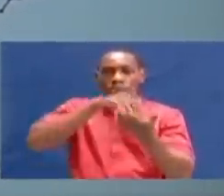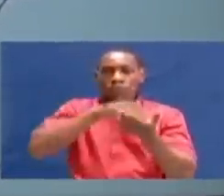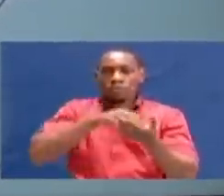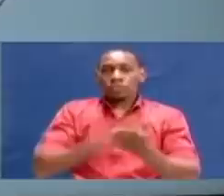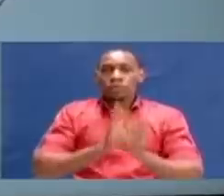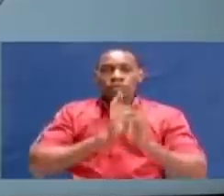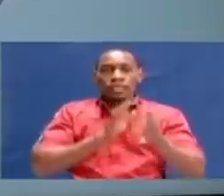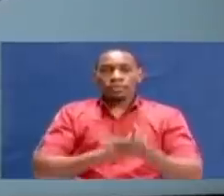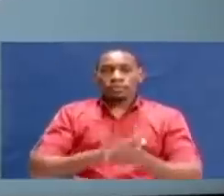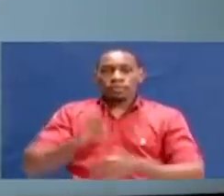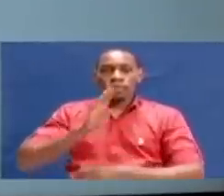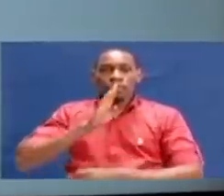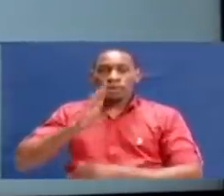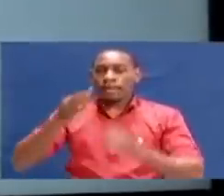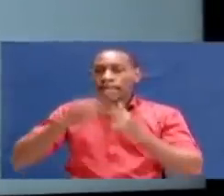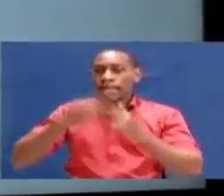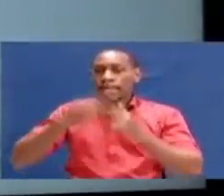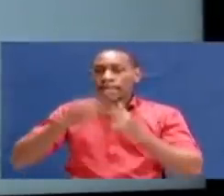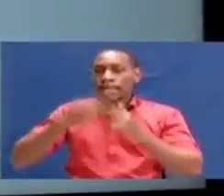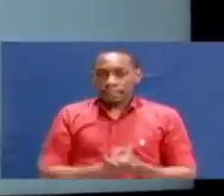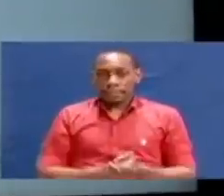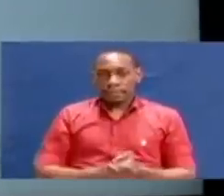about 480